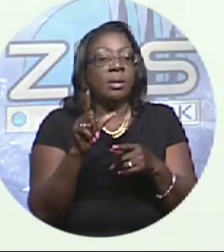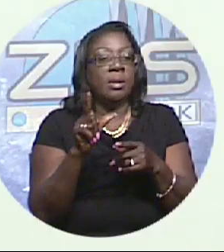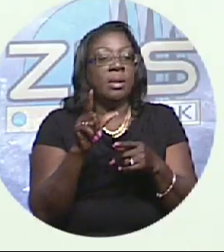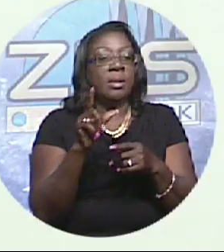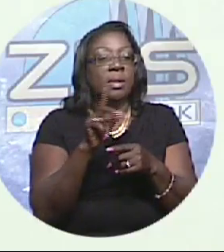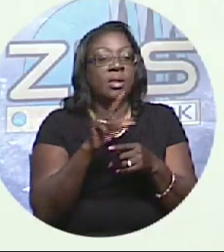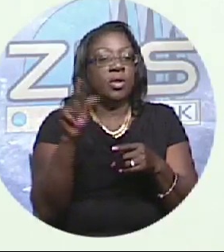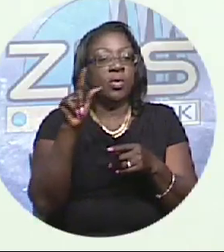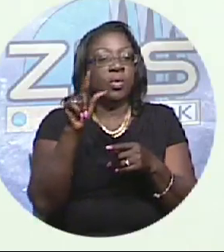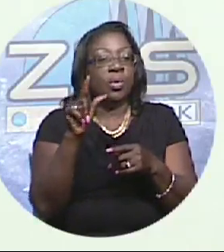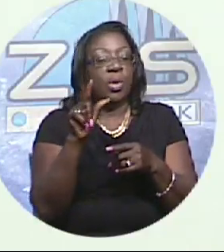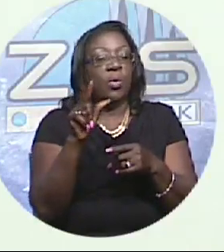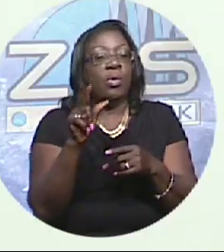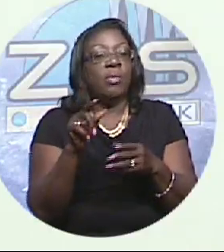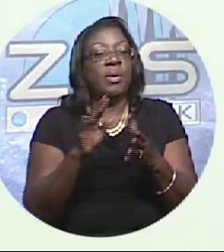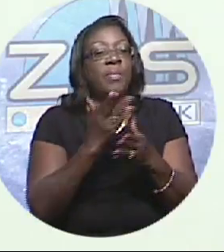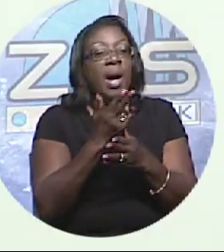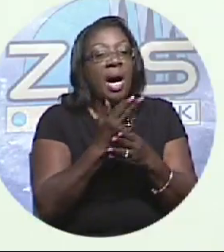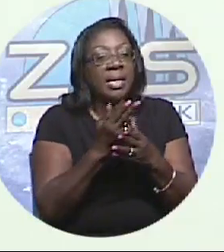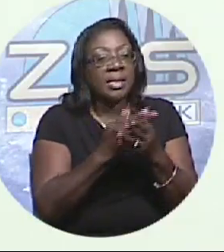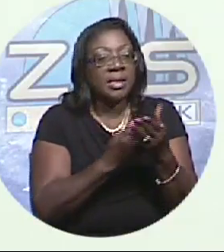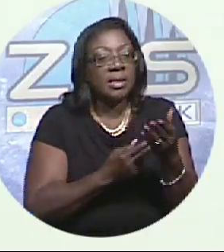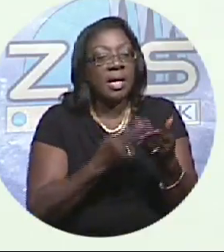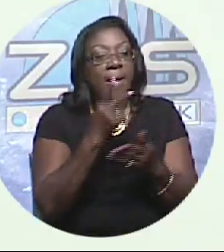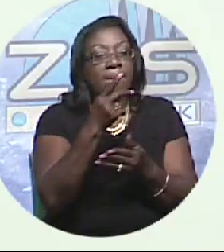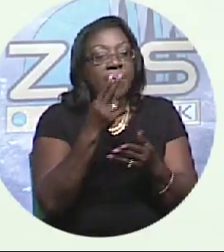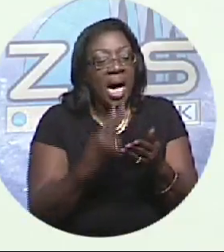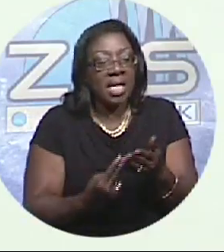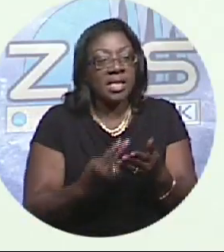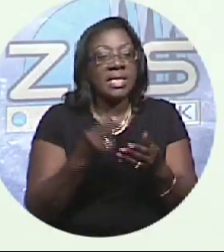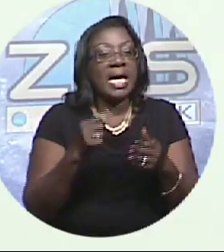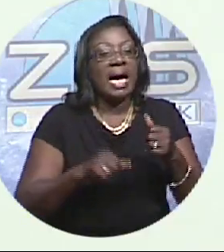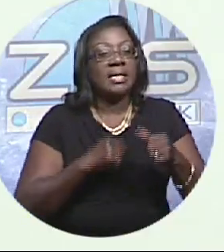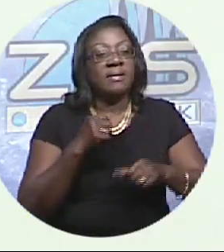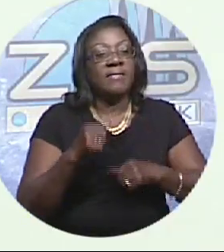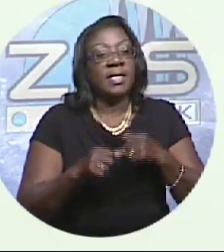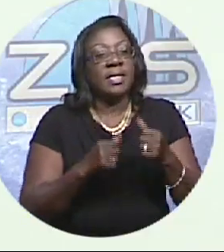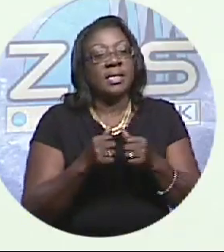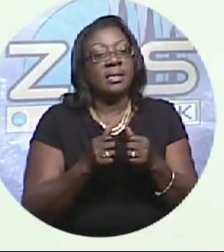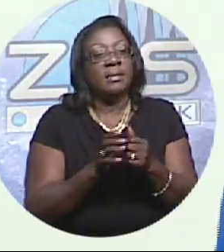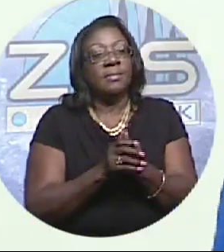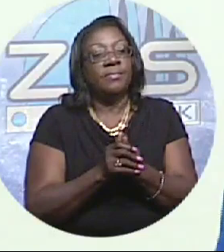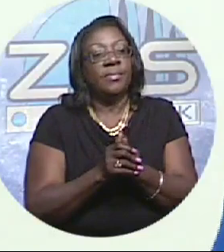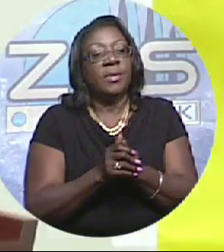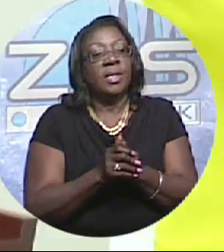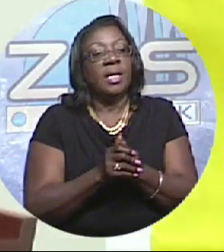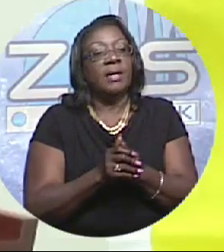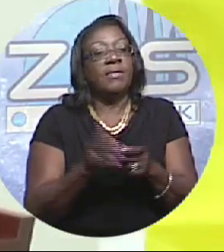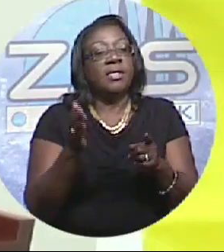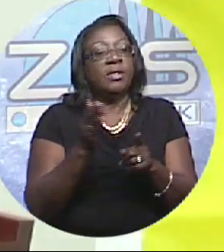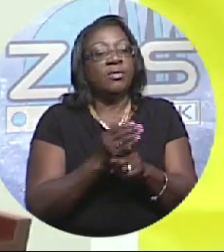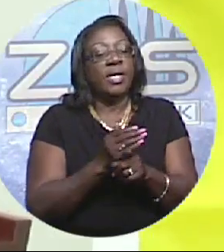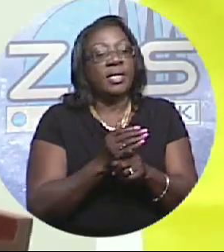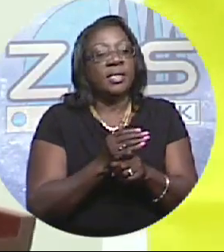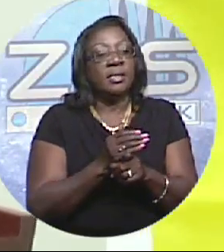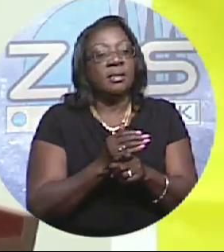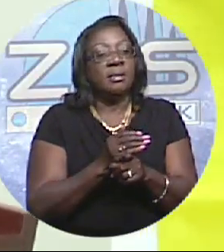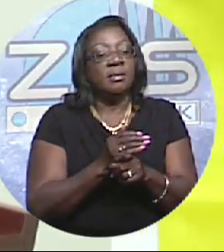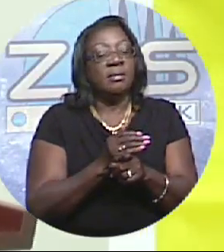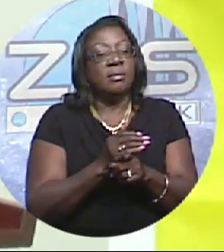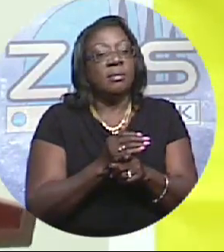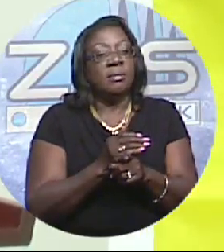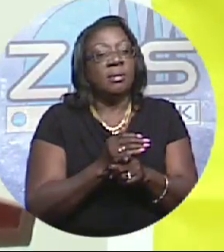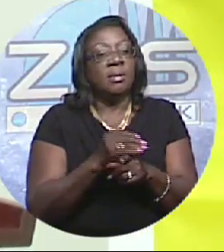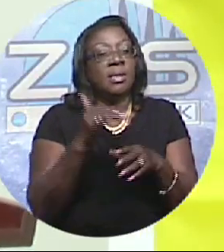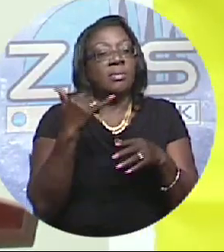become partially activated, and that is a situation is then considered a threat, and then we would use the